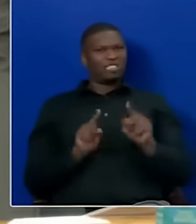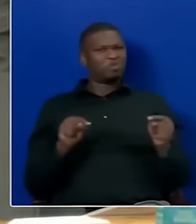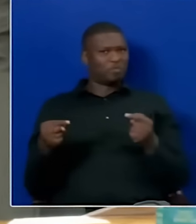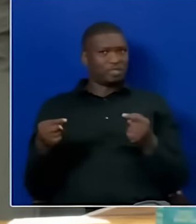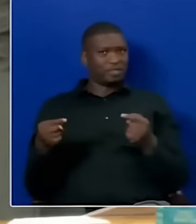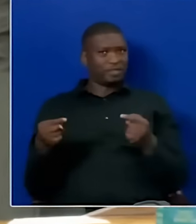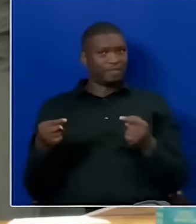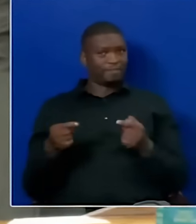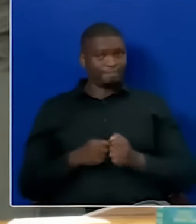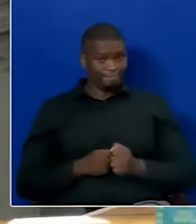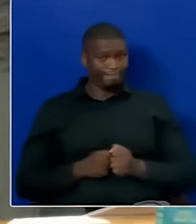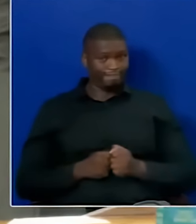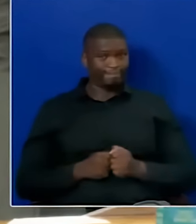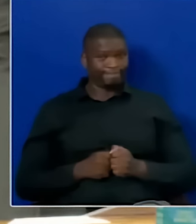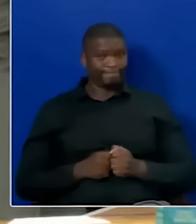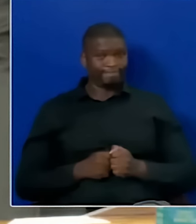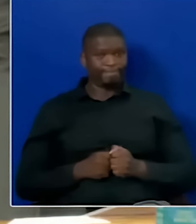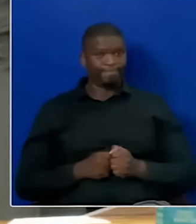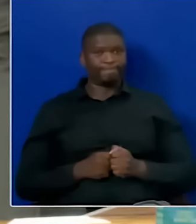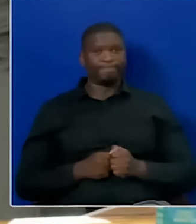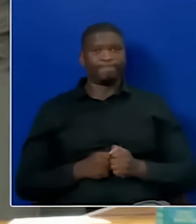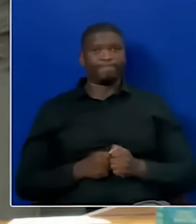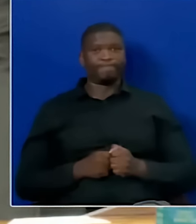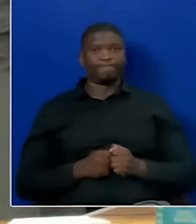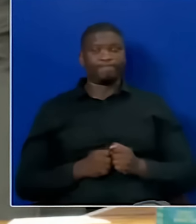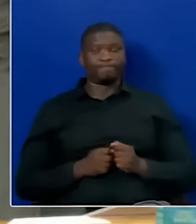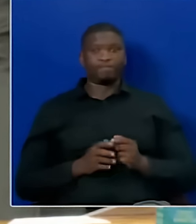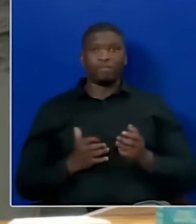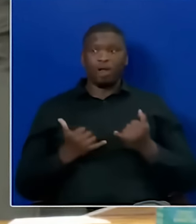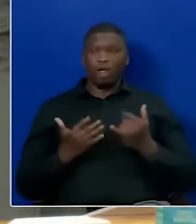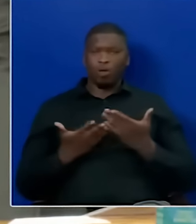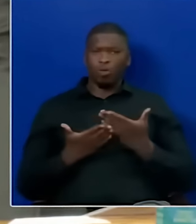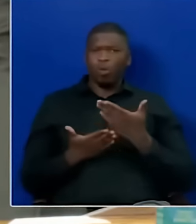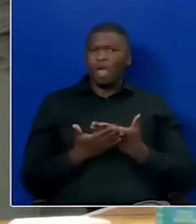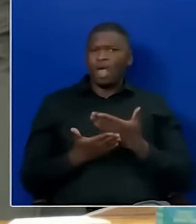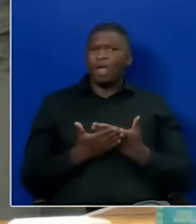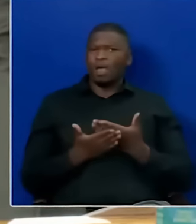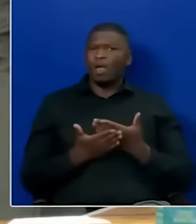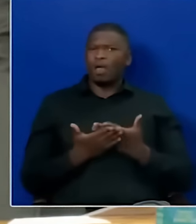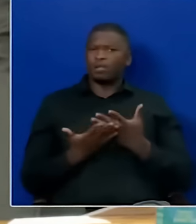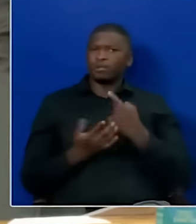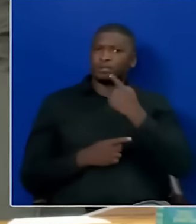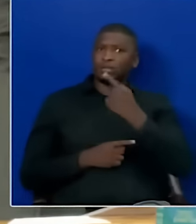Now, it is certainly arguable that if the defense